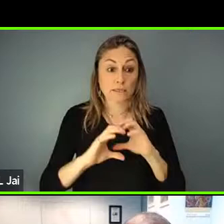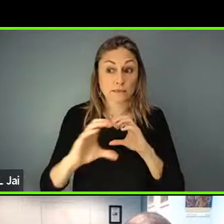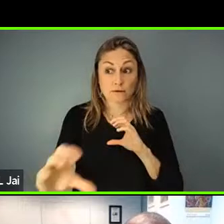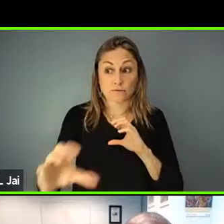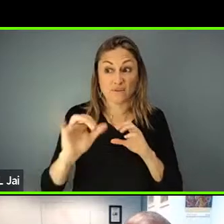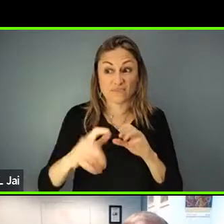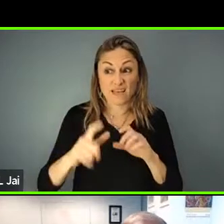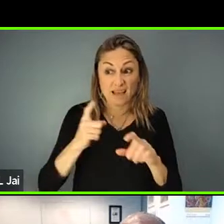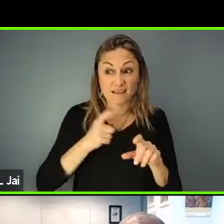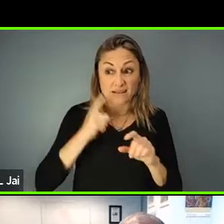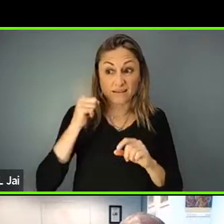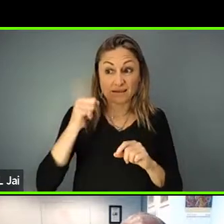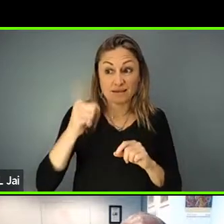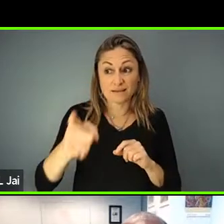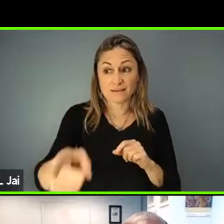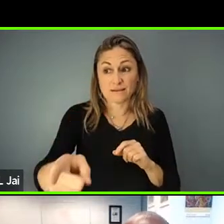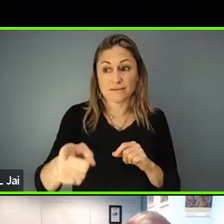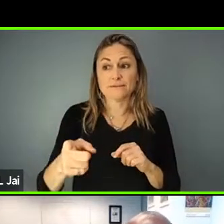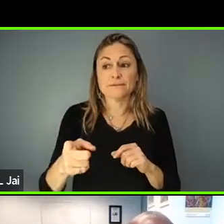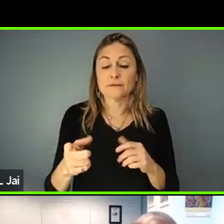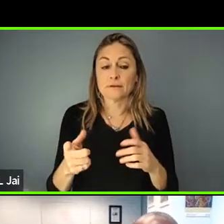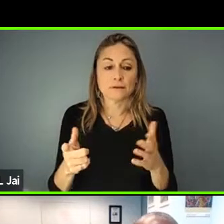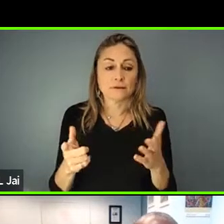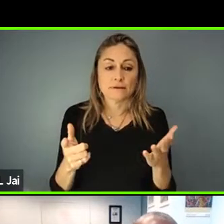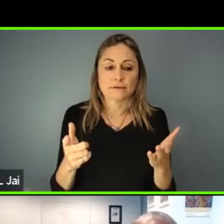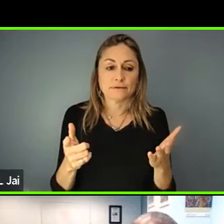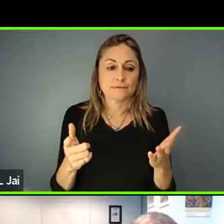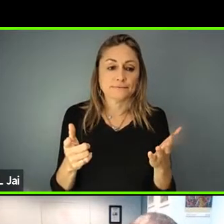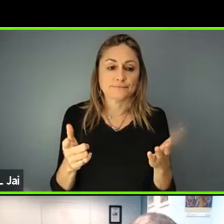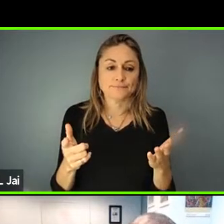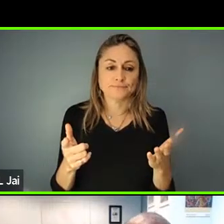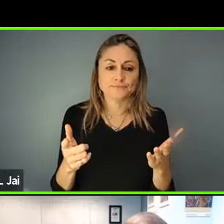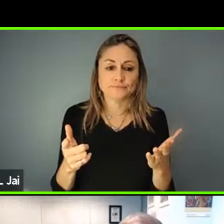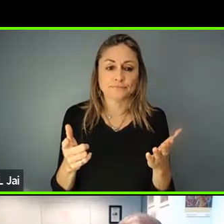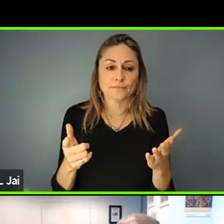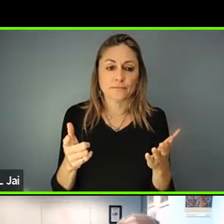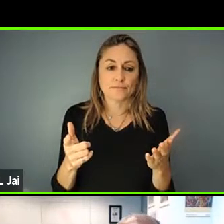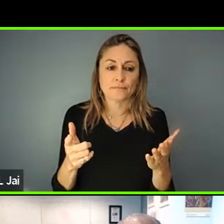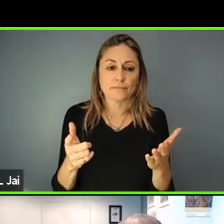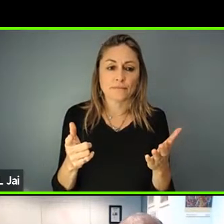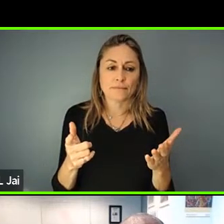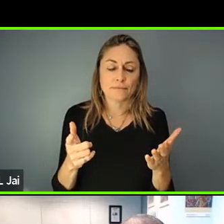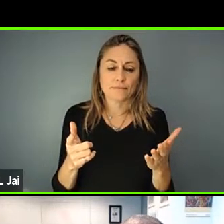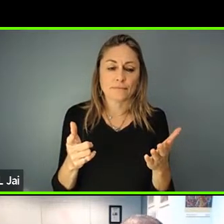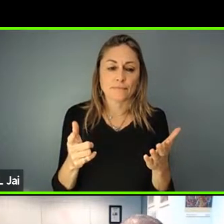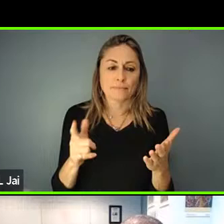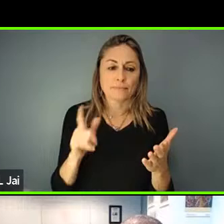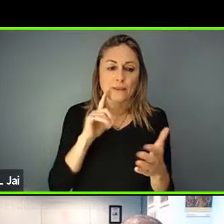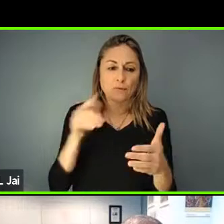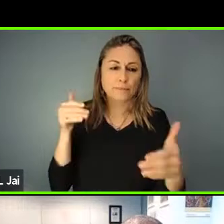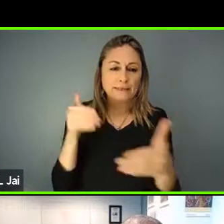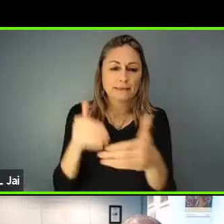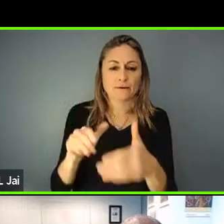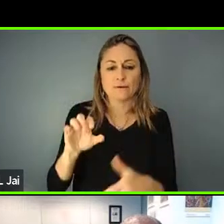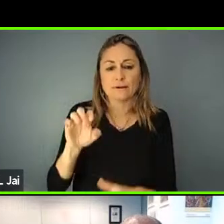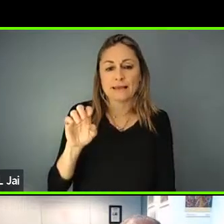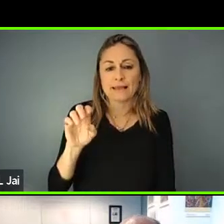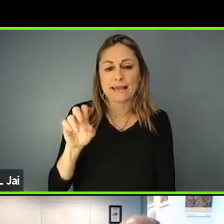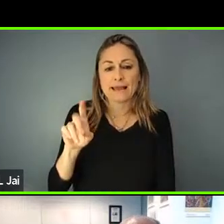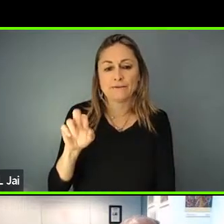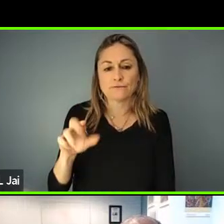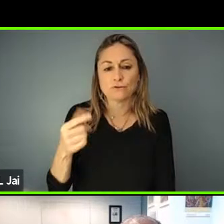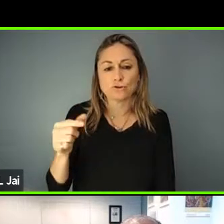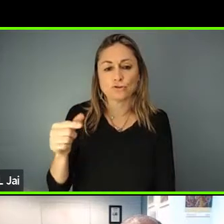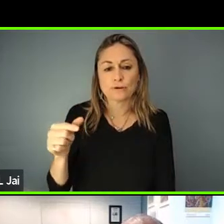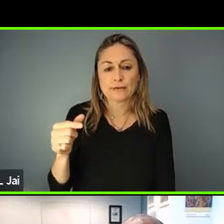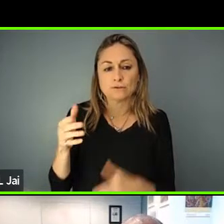length, we would be daylighting up near Evergreen Street. And